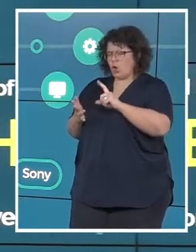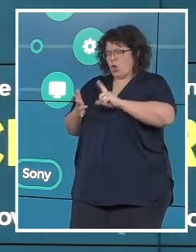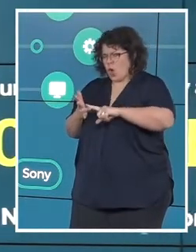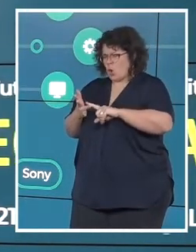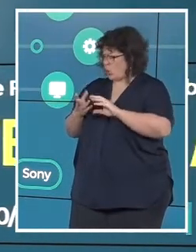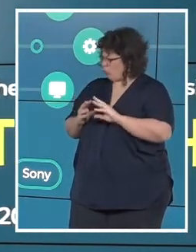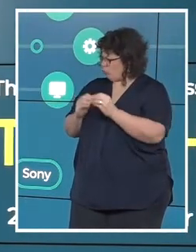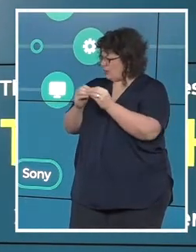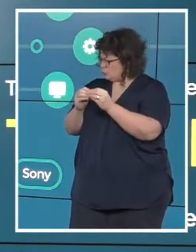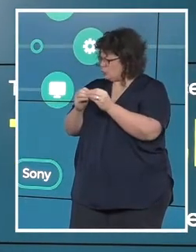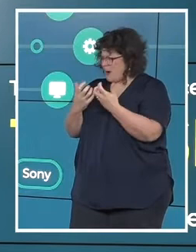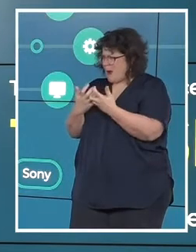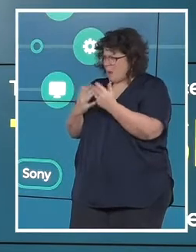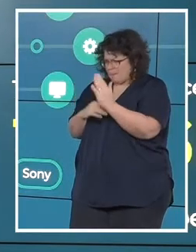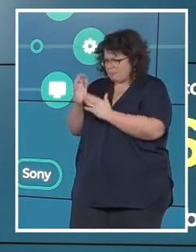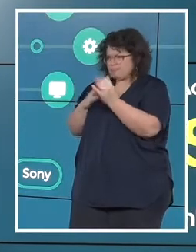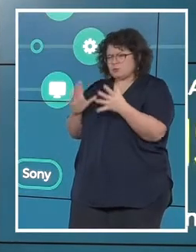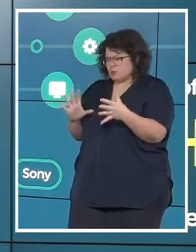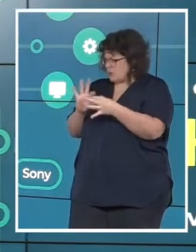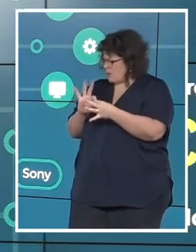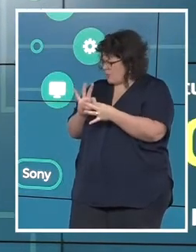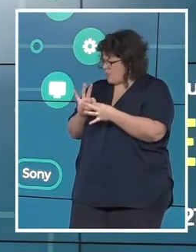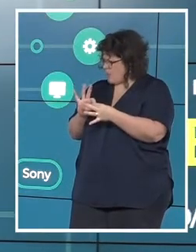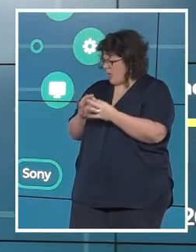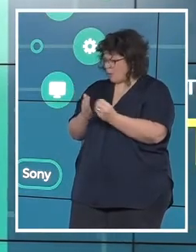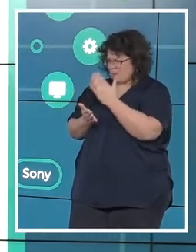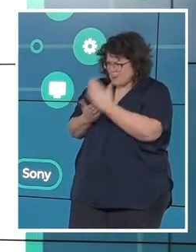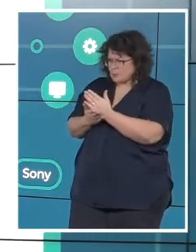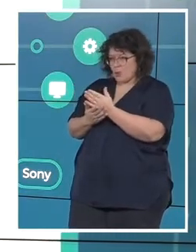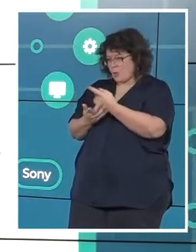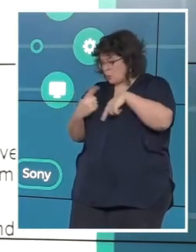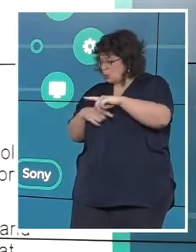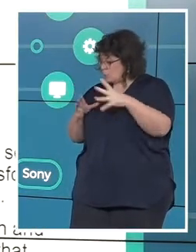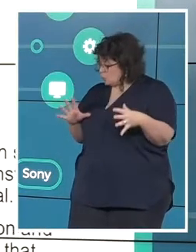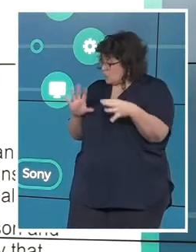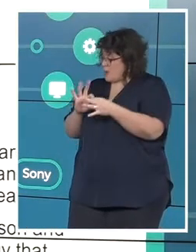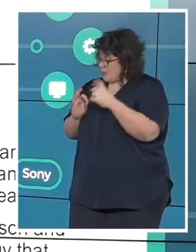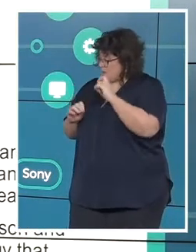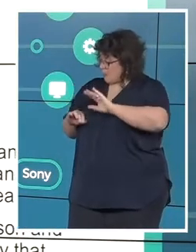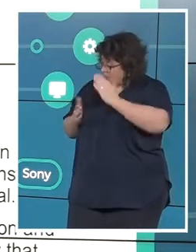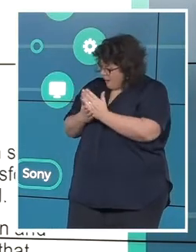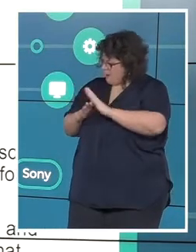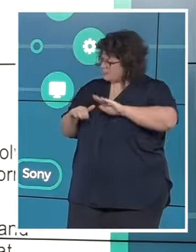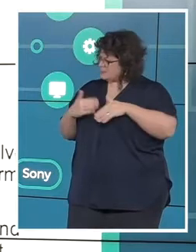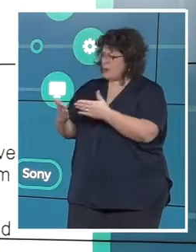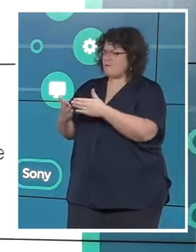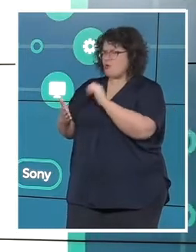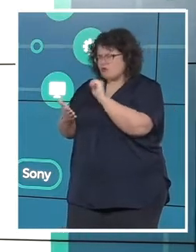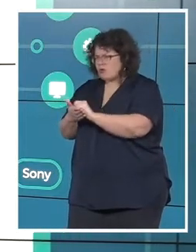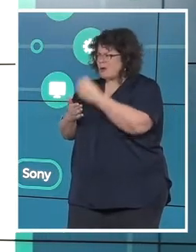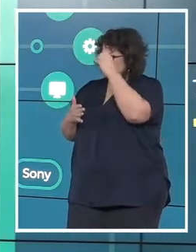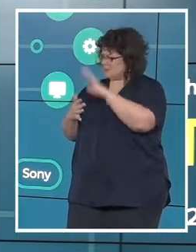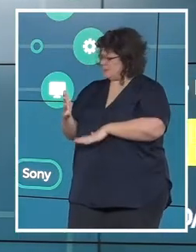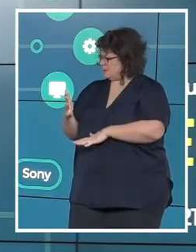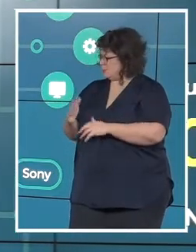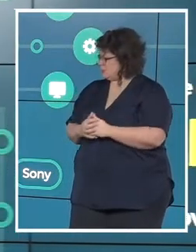we can actually deliver the right experience? I think of this as an omni-channel across brands, where brands are actually working together in order